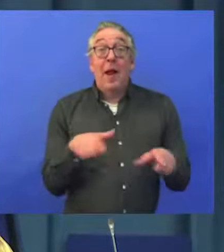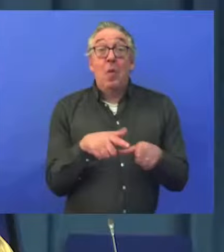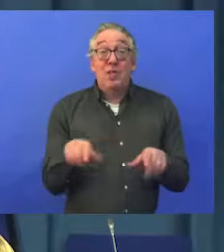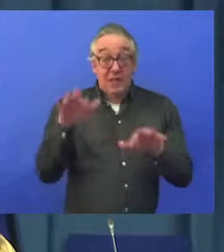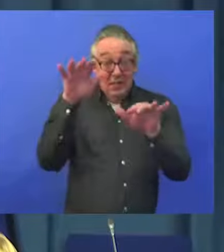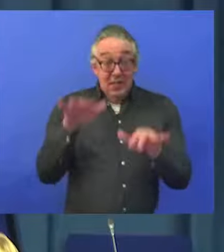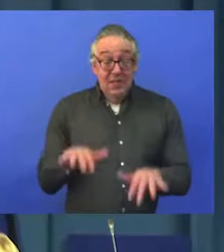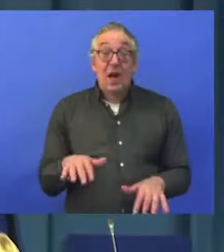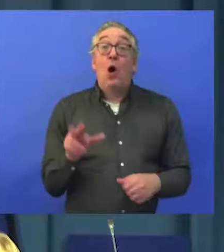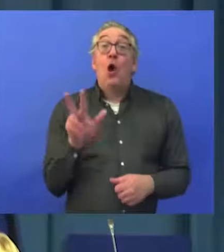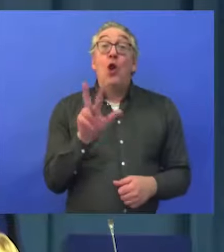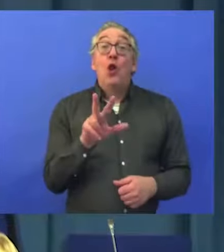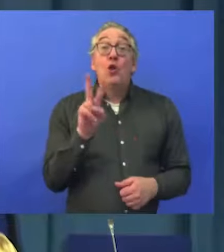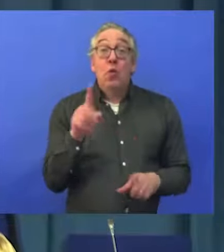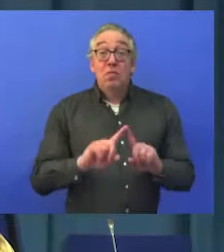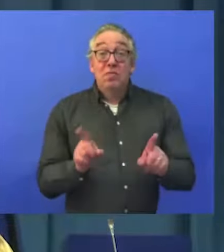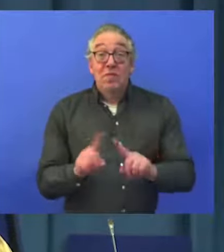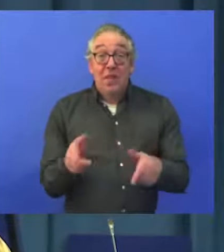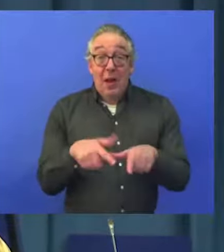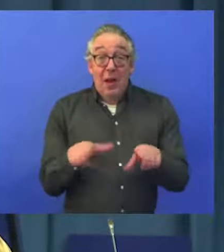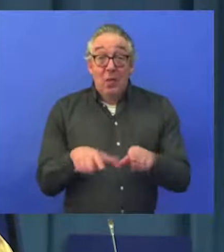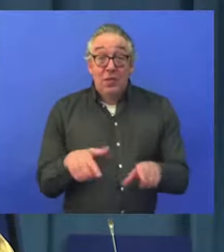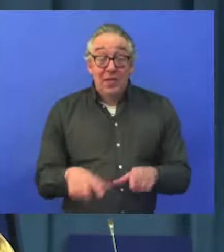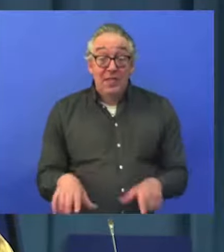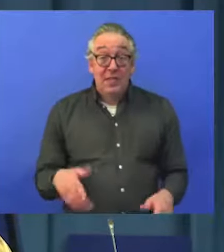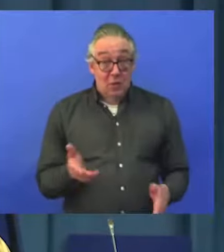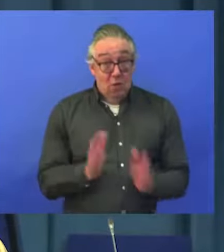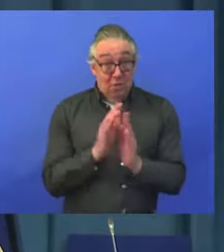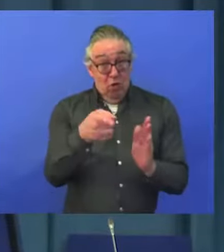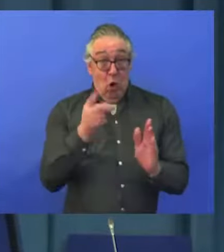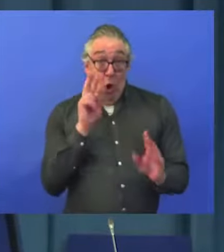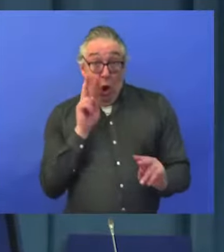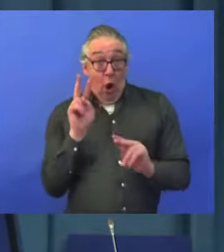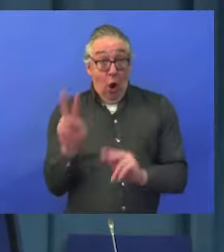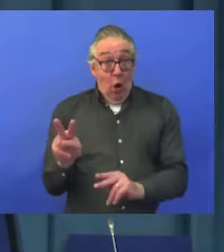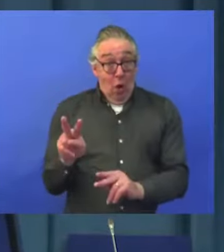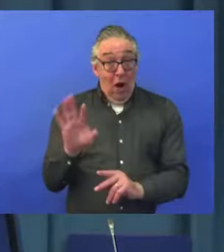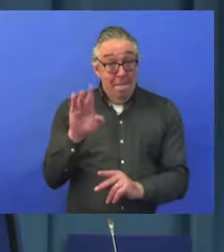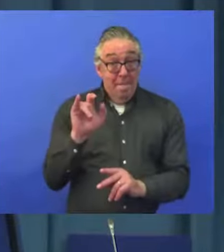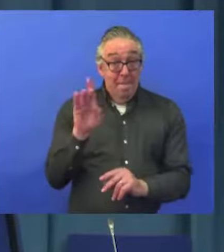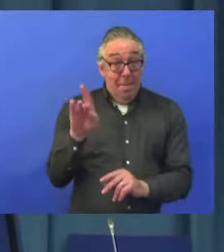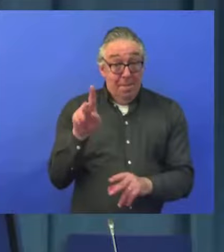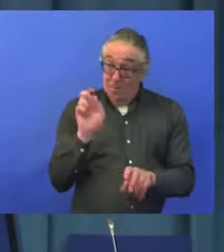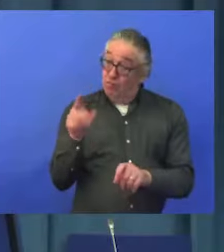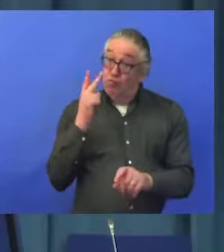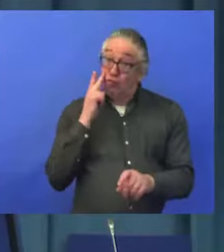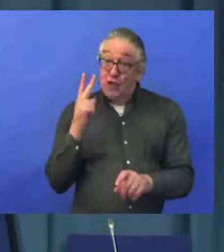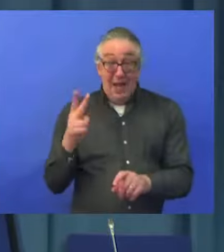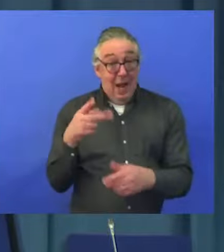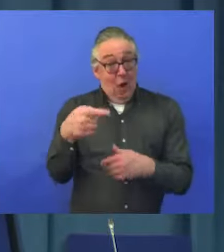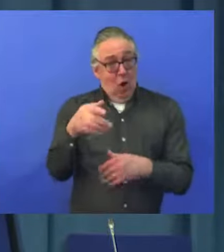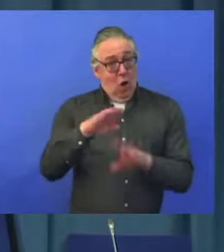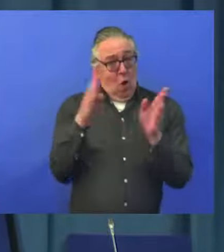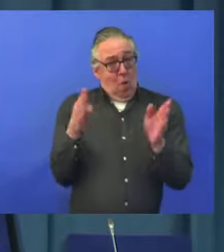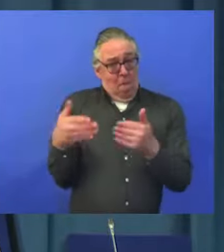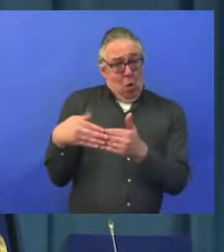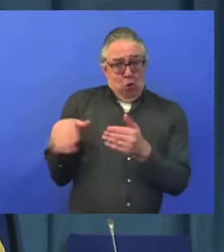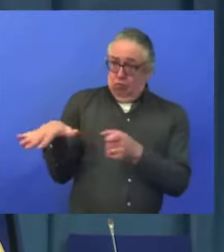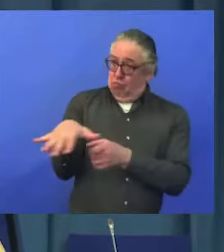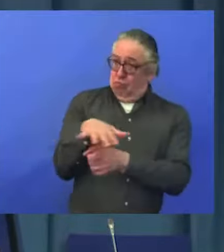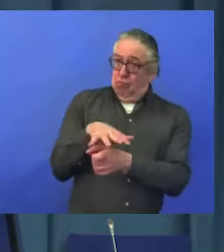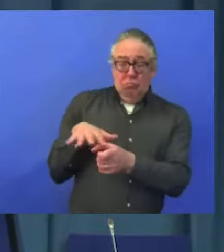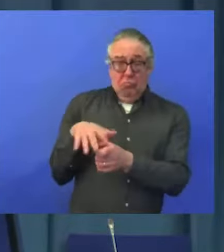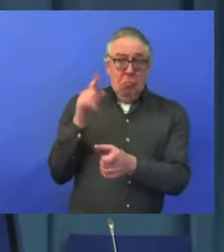see there might be places in your vicinity already mapped. Go out and check them again, and check new ones. Thanks. Okay, so the aim is for 1